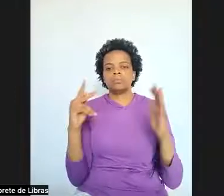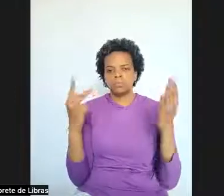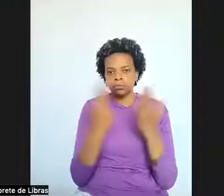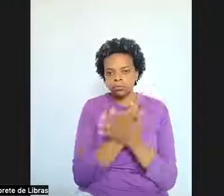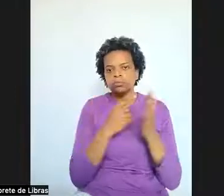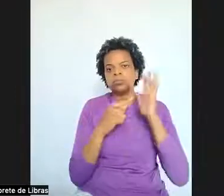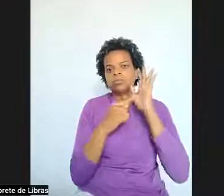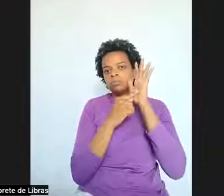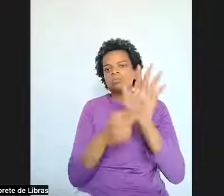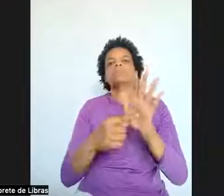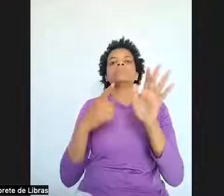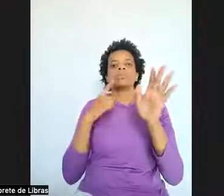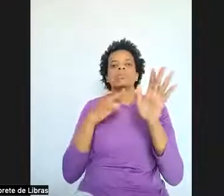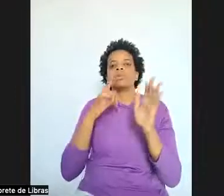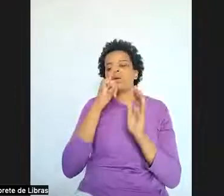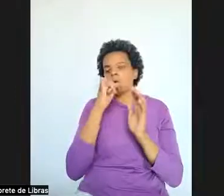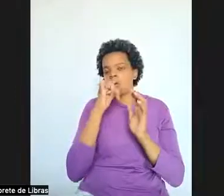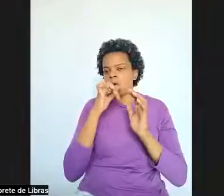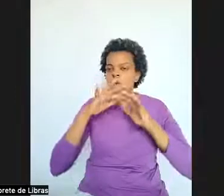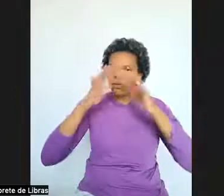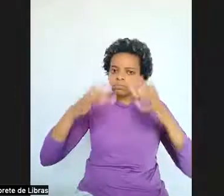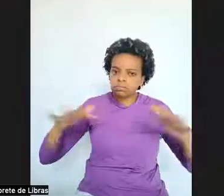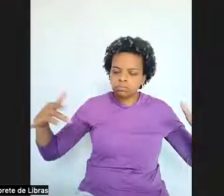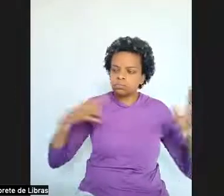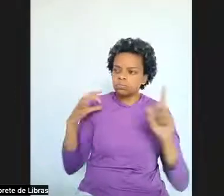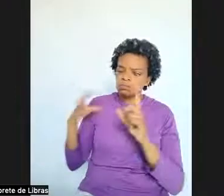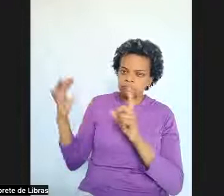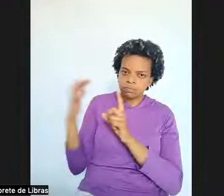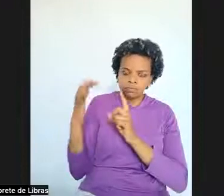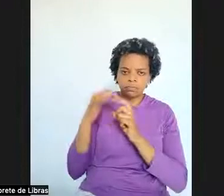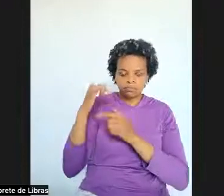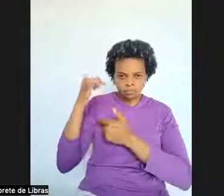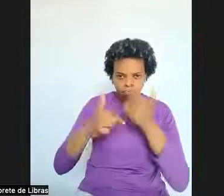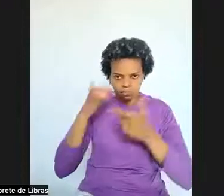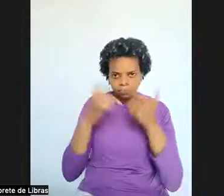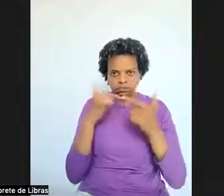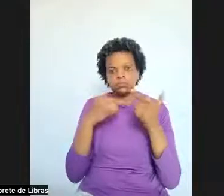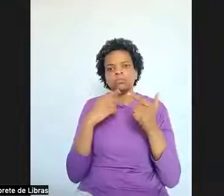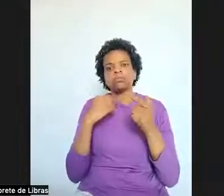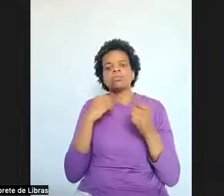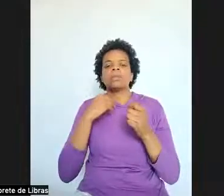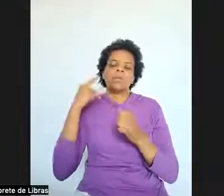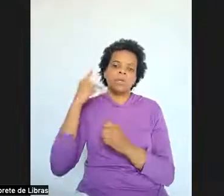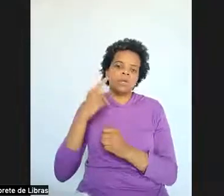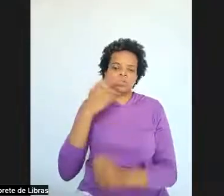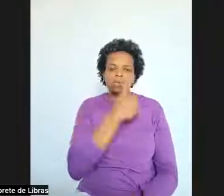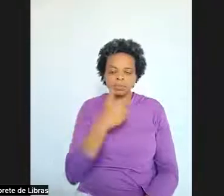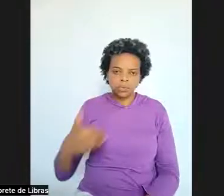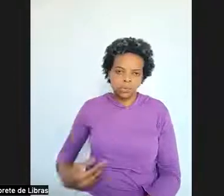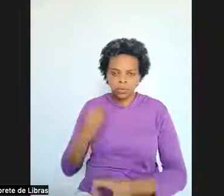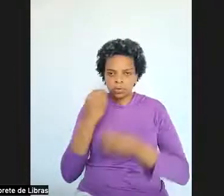because it serves for us to show everything that is happening in the ocean and how it can work with